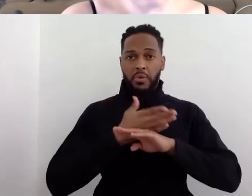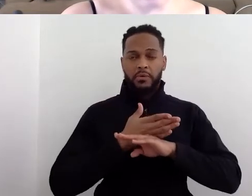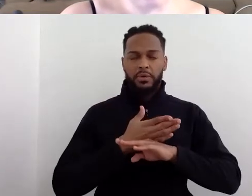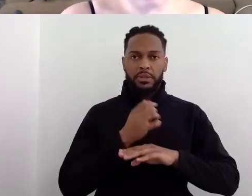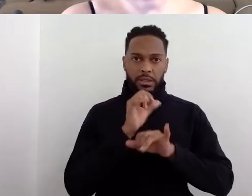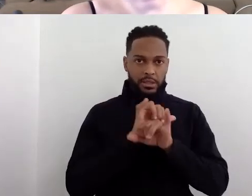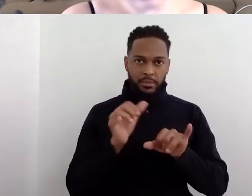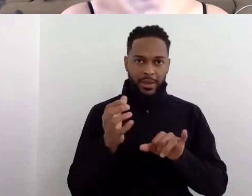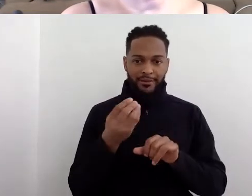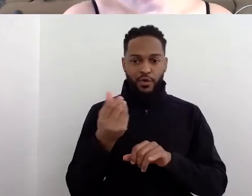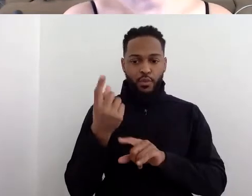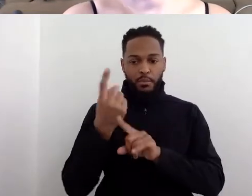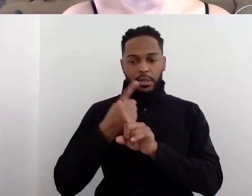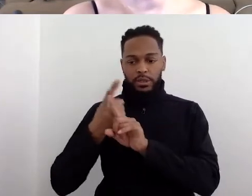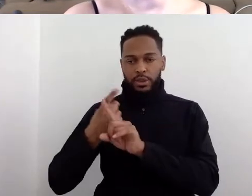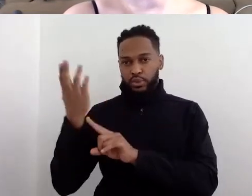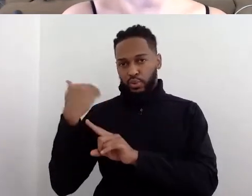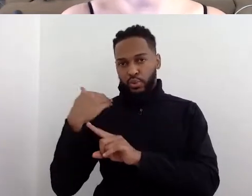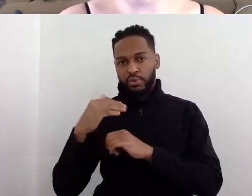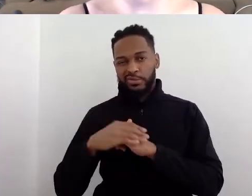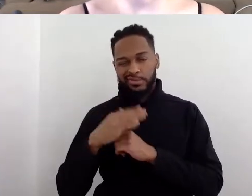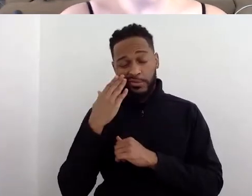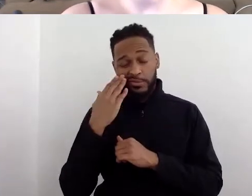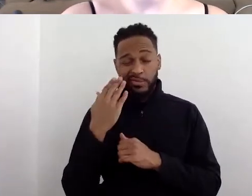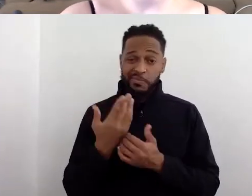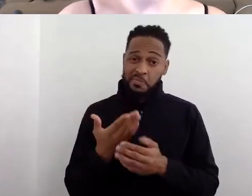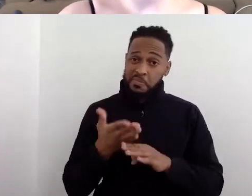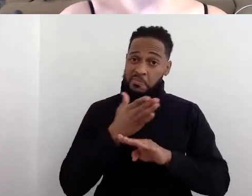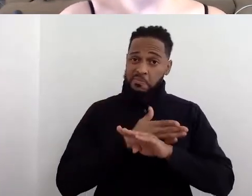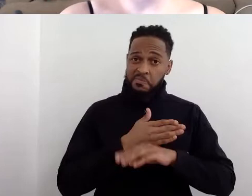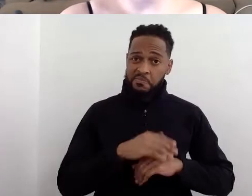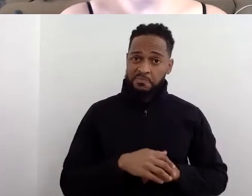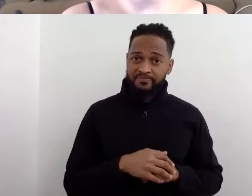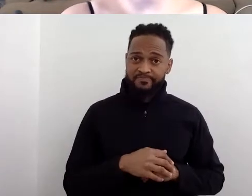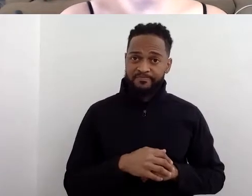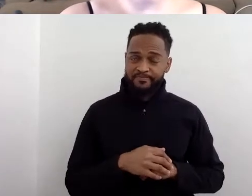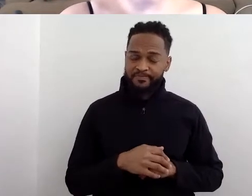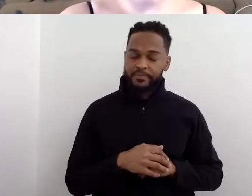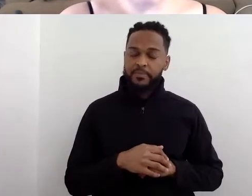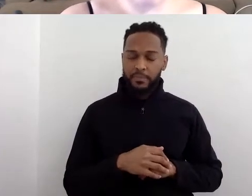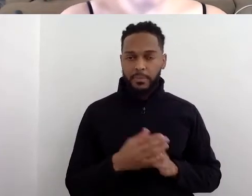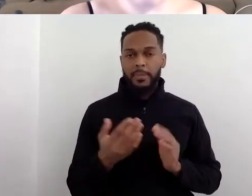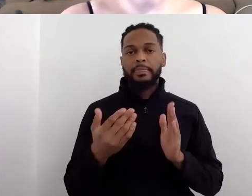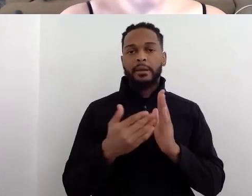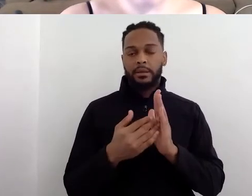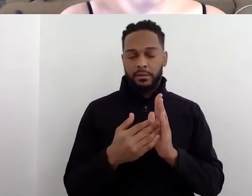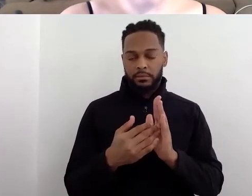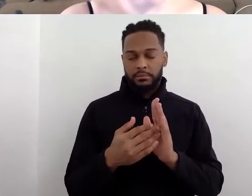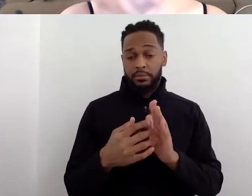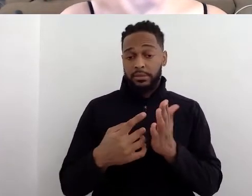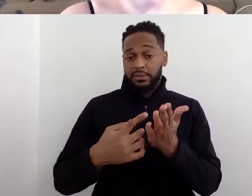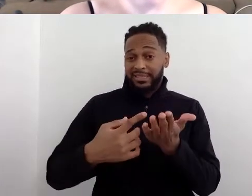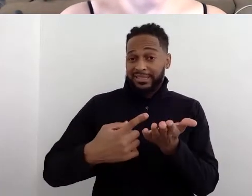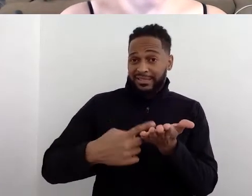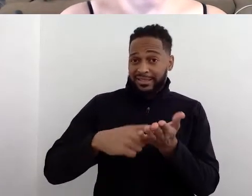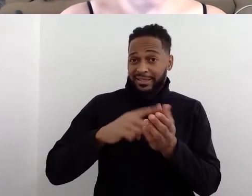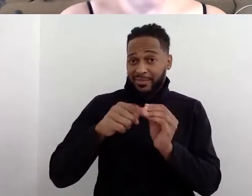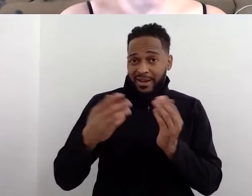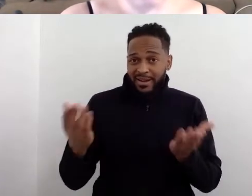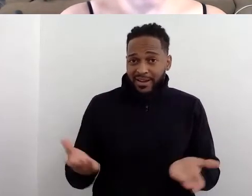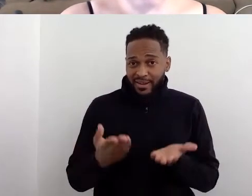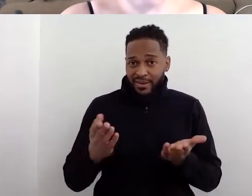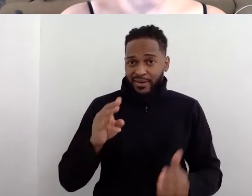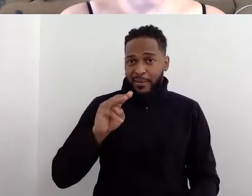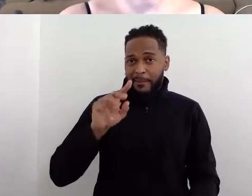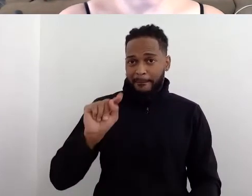Dennis, again, I'm sorry I could only speak for Mount Sinai. I know that we have,